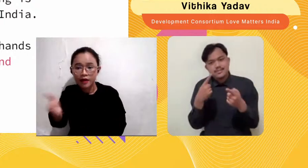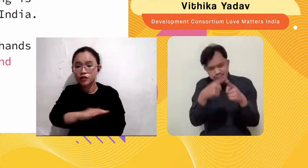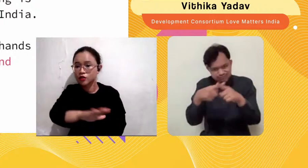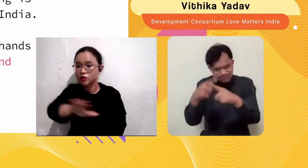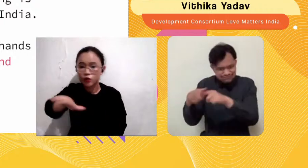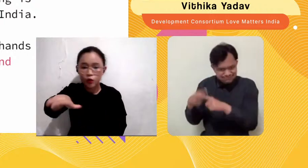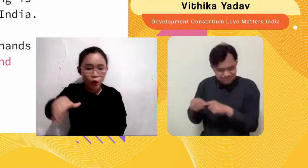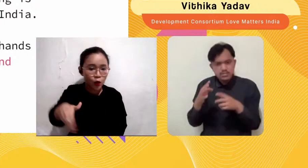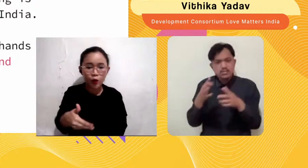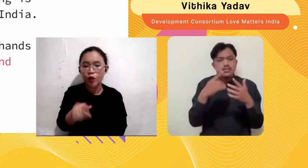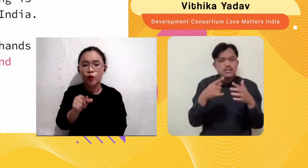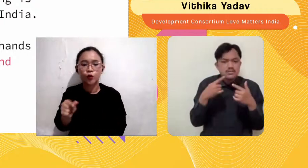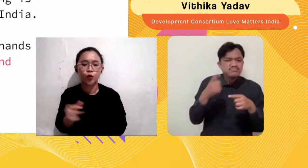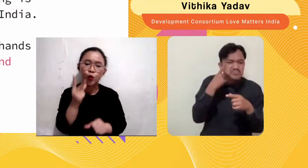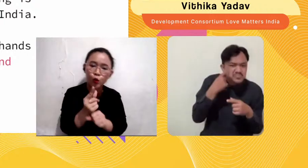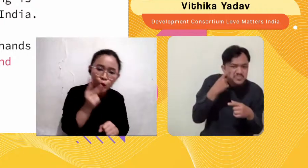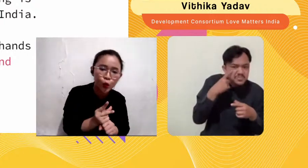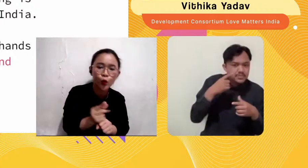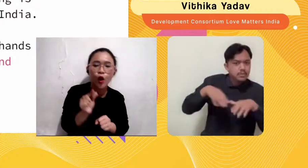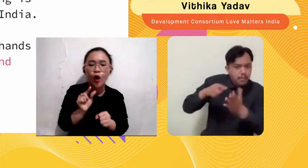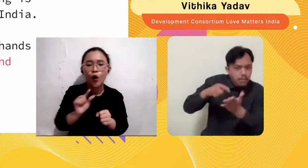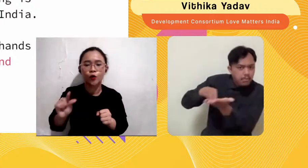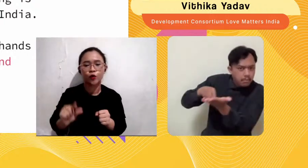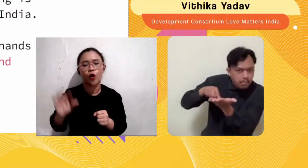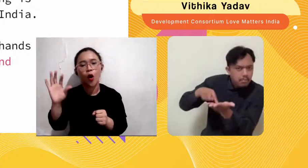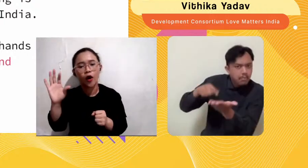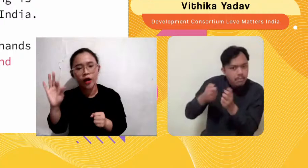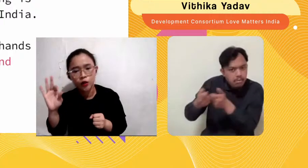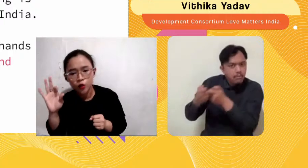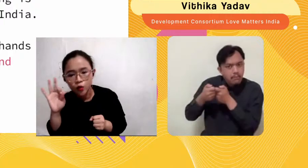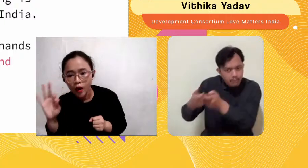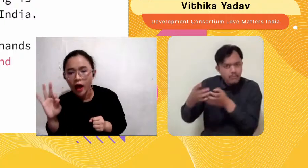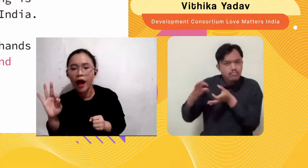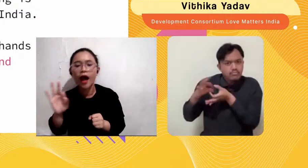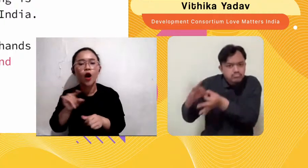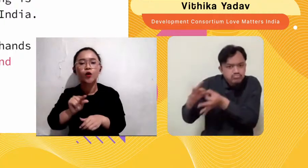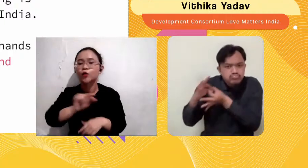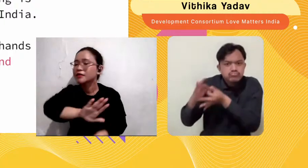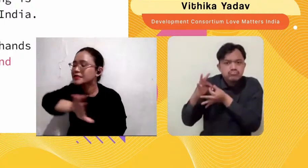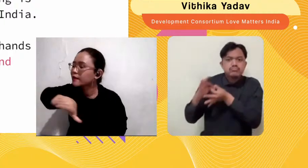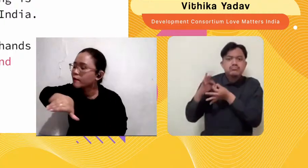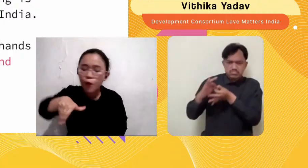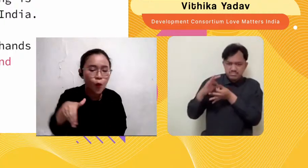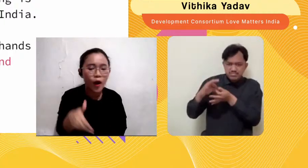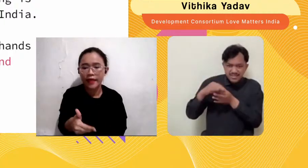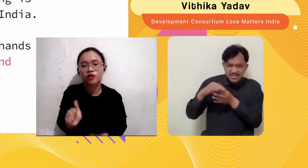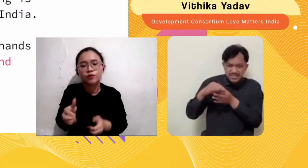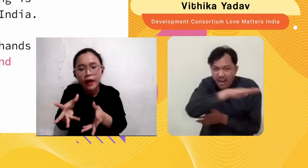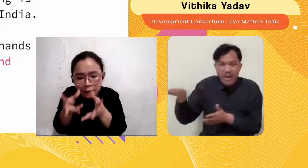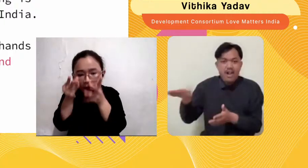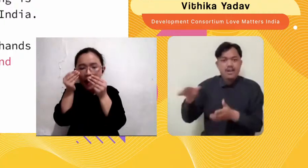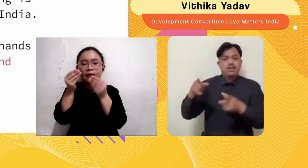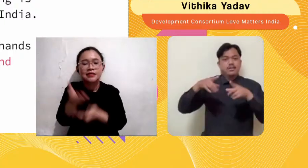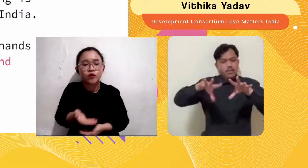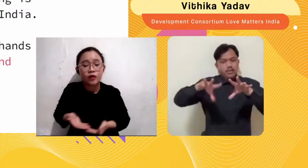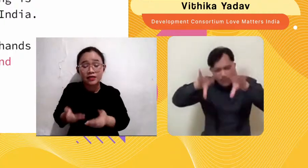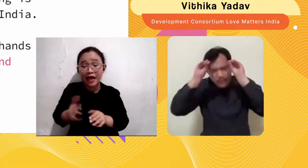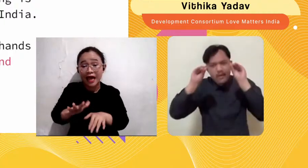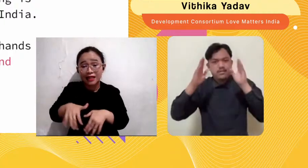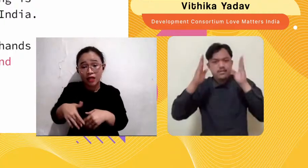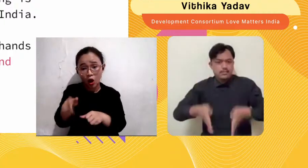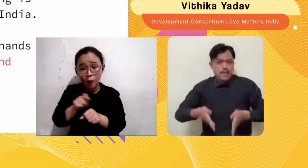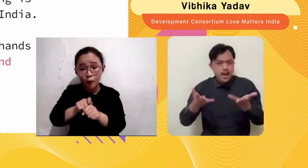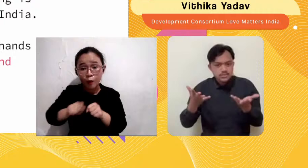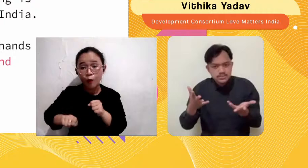parents. And the Birds and Bees talk is something that we have worked on. It's a curriculum that we worked on in partnership with Durex,